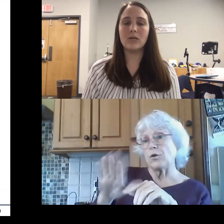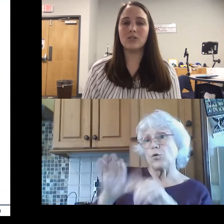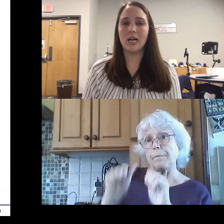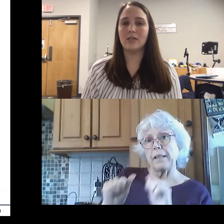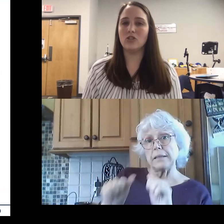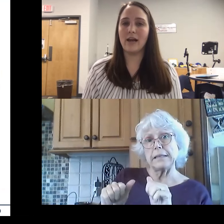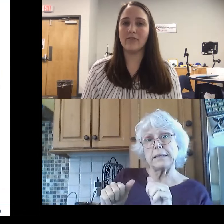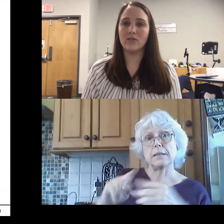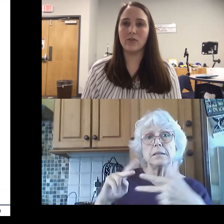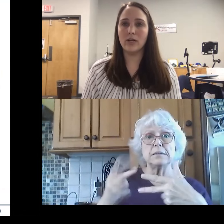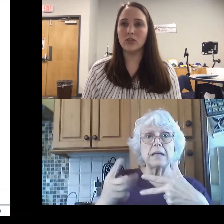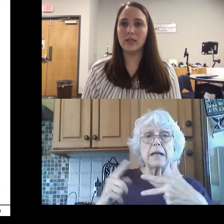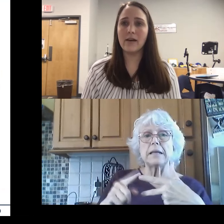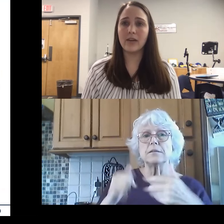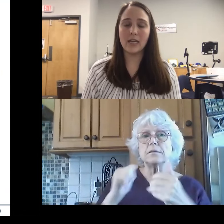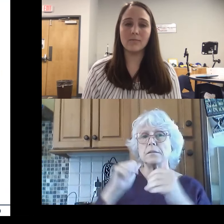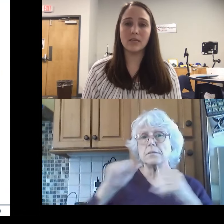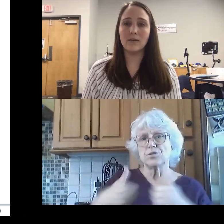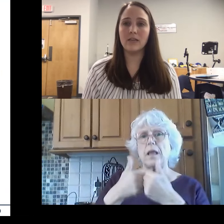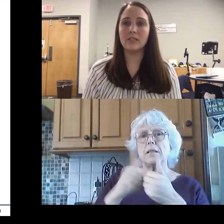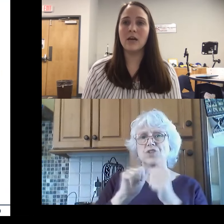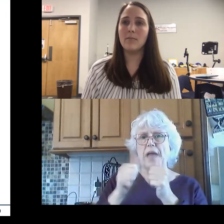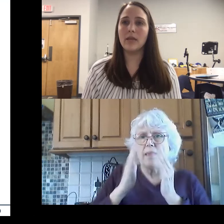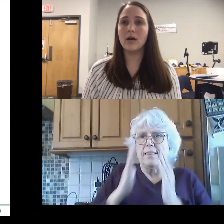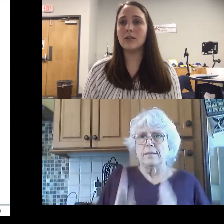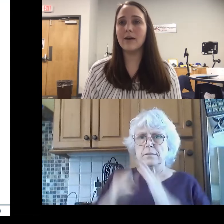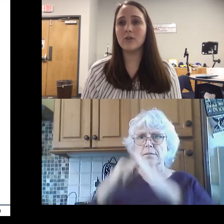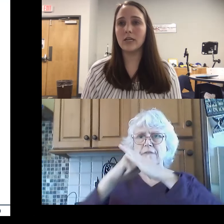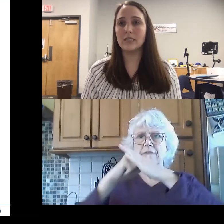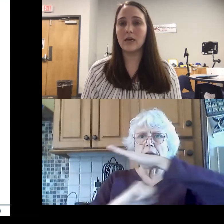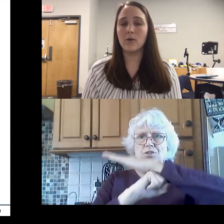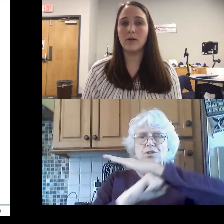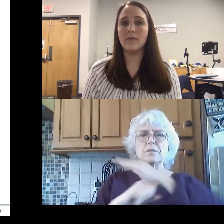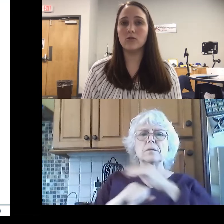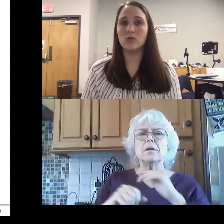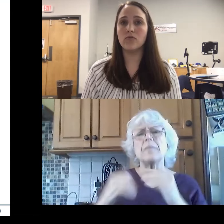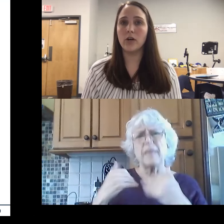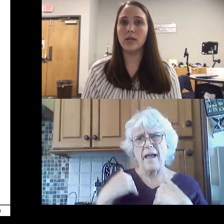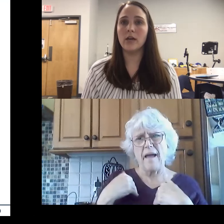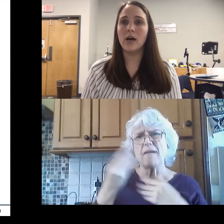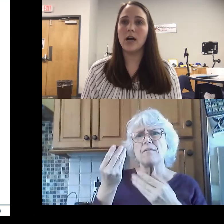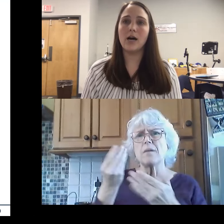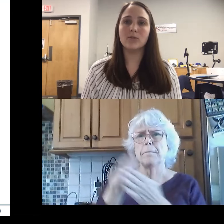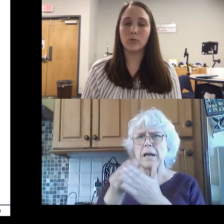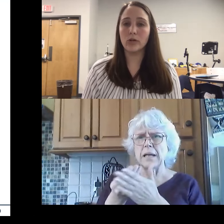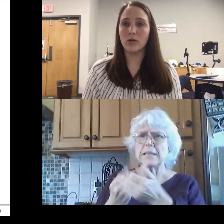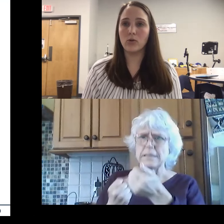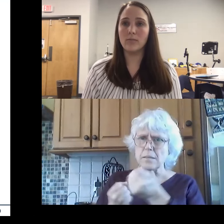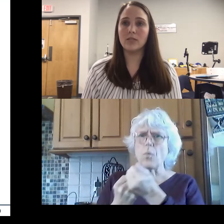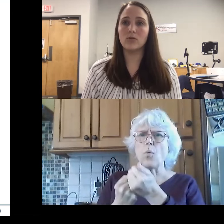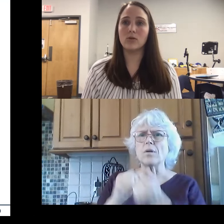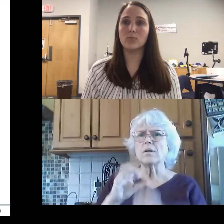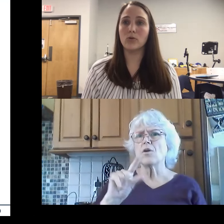the second one is Challenge Athletes Foundation. They have camps and events, but they also have grants to help individuals fund, um, sporting